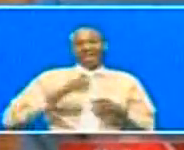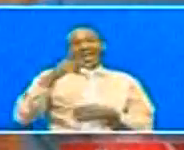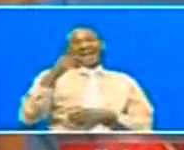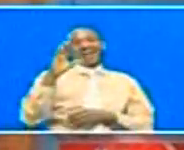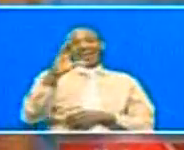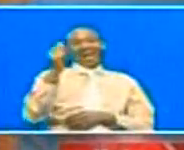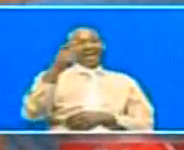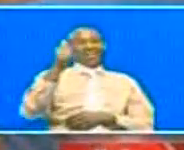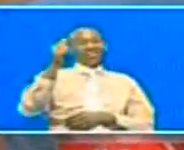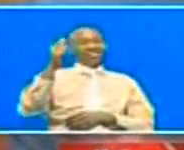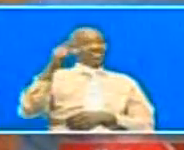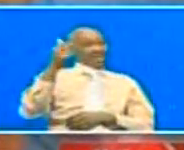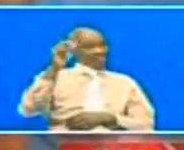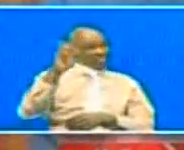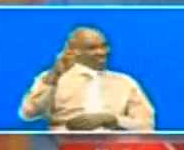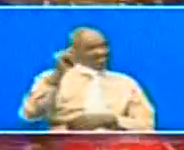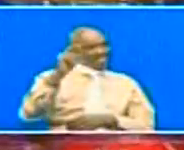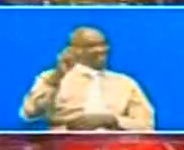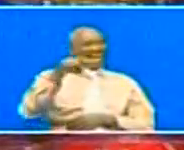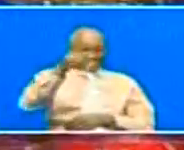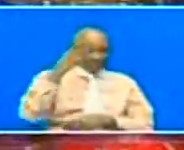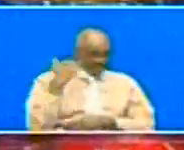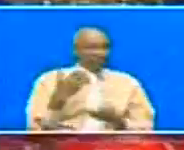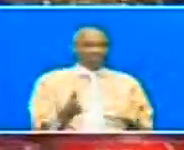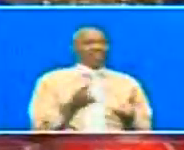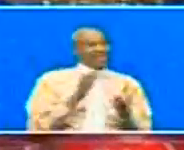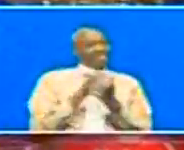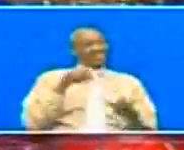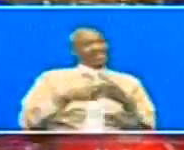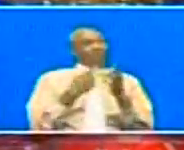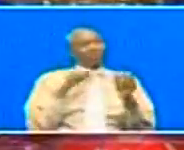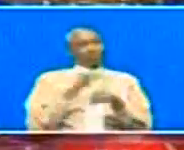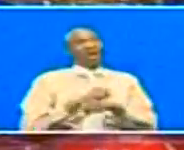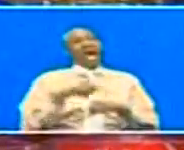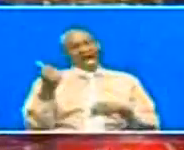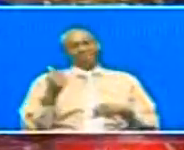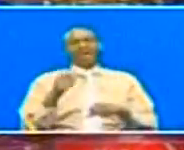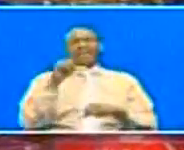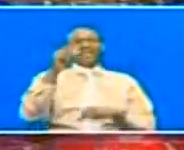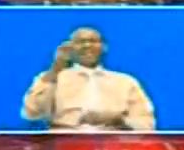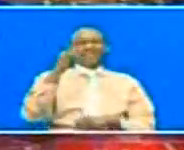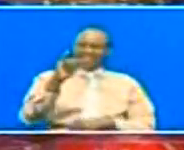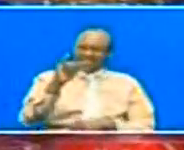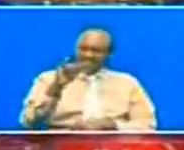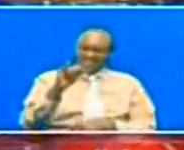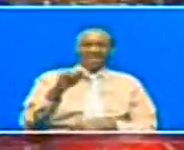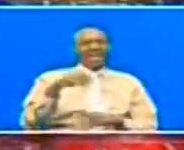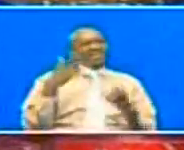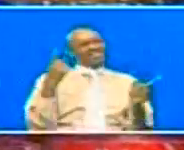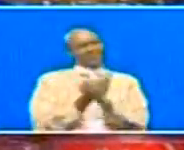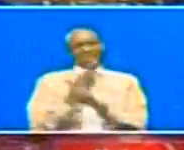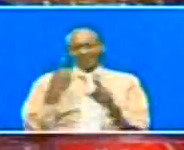time, looking real pretty. Even back then. And there were others, Lenny Mwashegwa. Lenny Mwashegwa. Remember that? Late